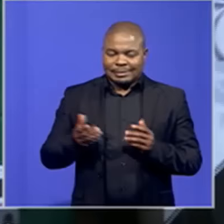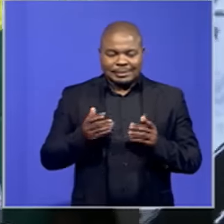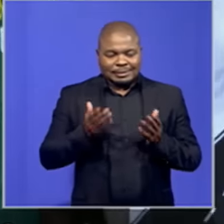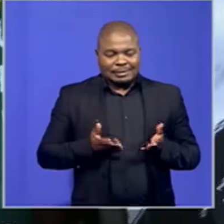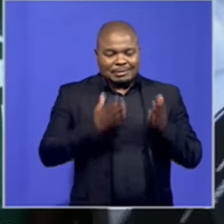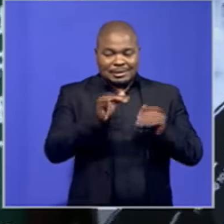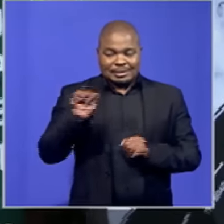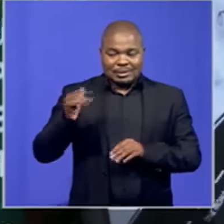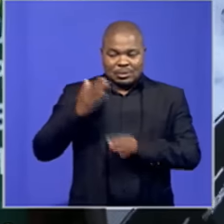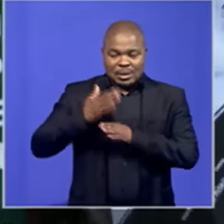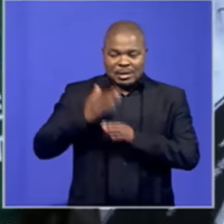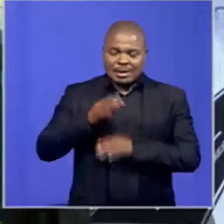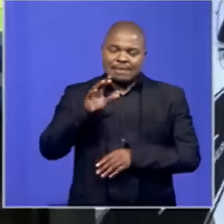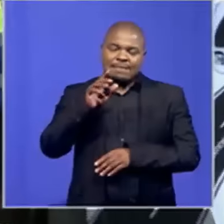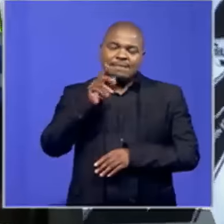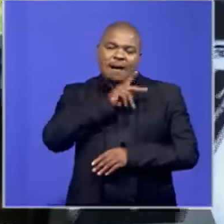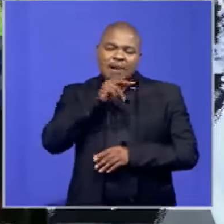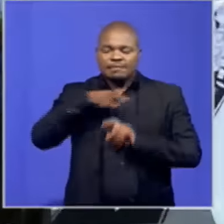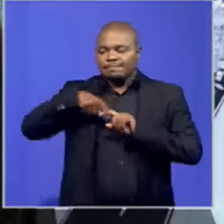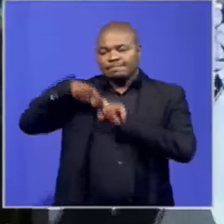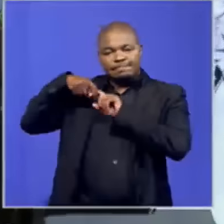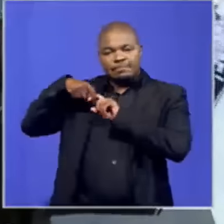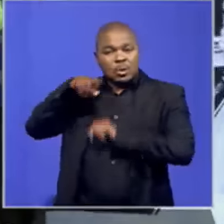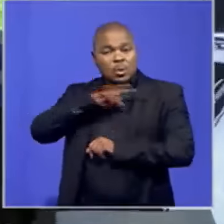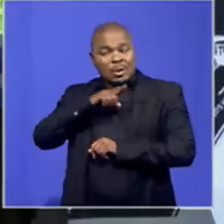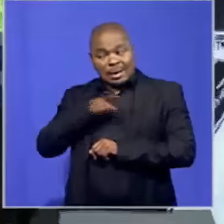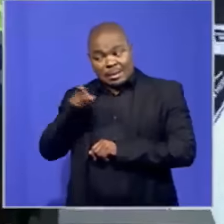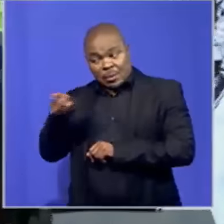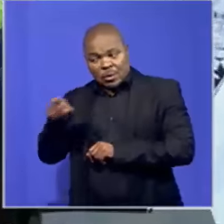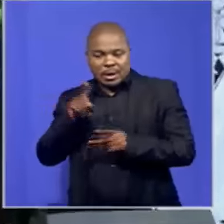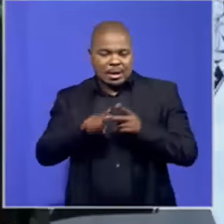tsa Labotlhano jaaka di kgotlhang magareng ga bone le